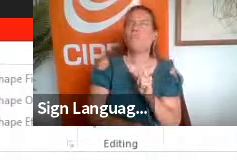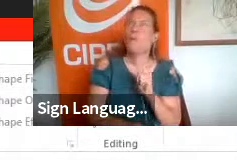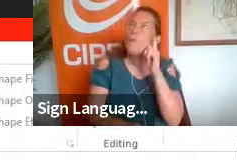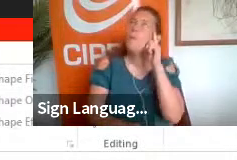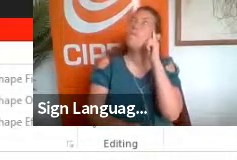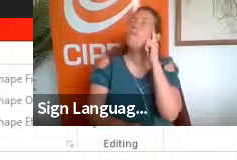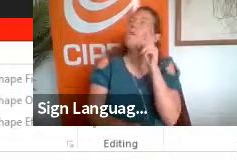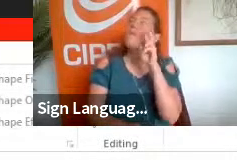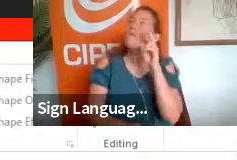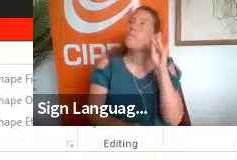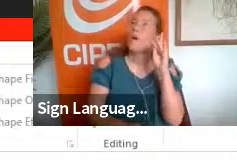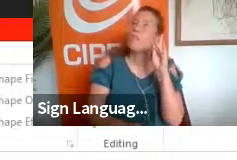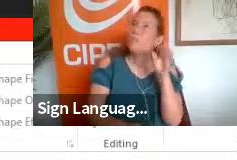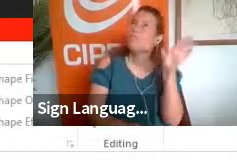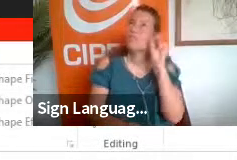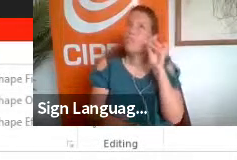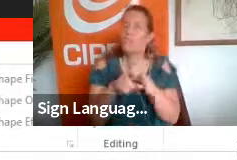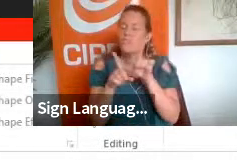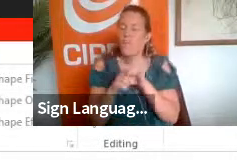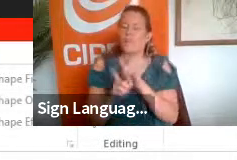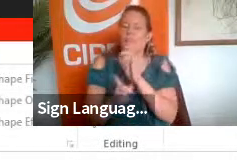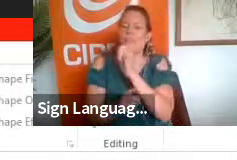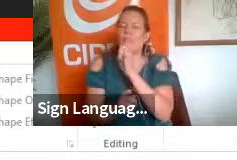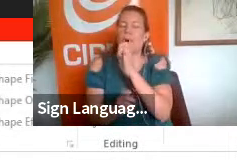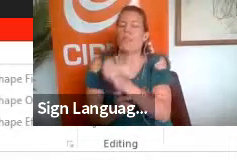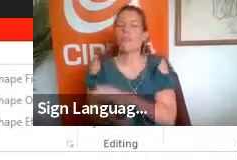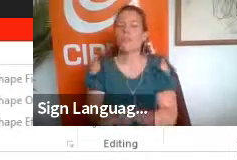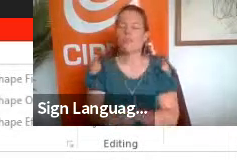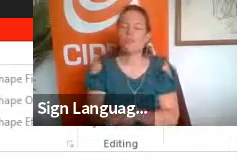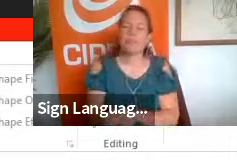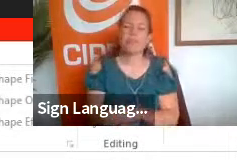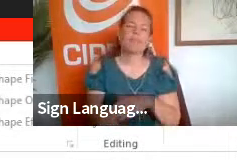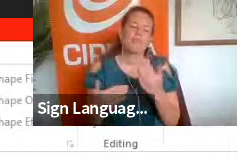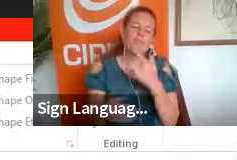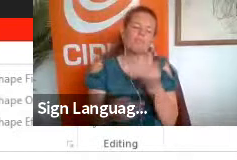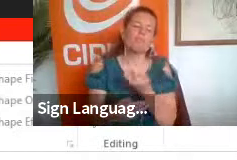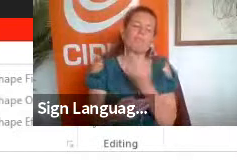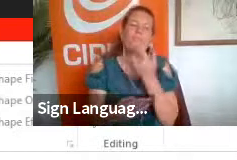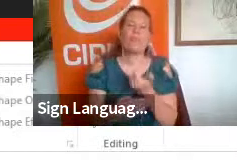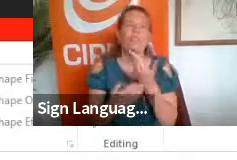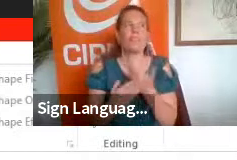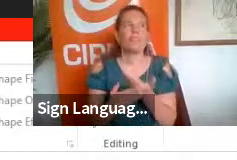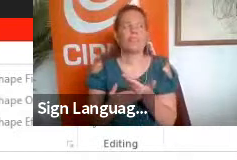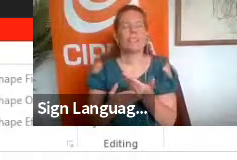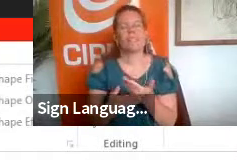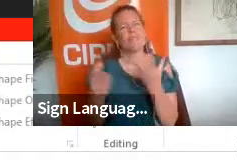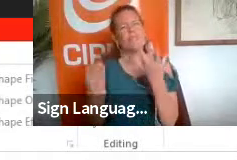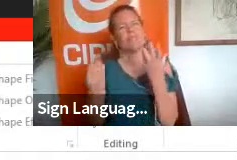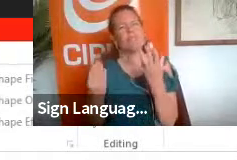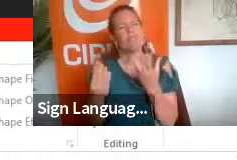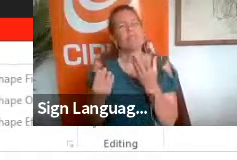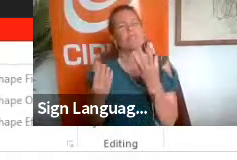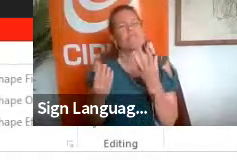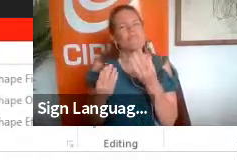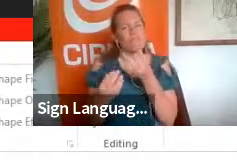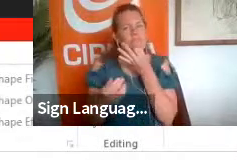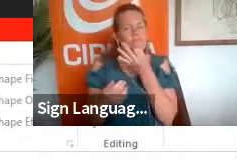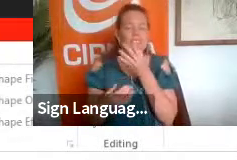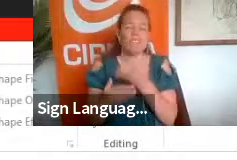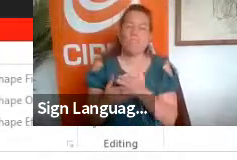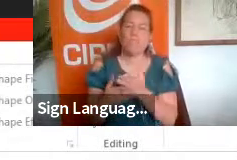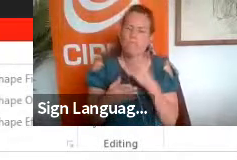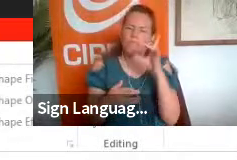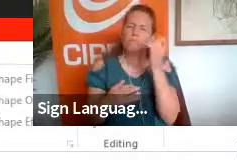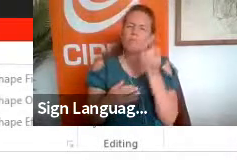to report. So for us, we wanted that word to be, easily understandable and that we know is, present in most